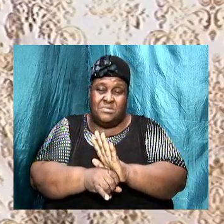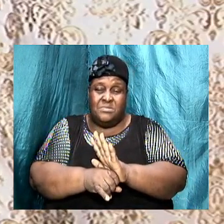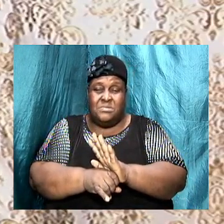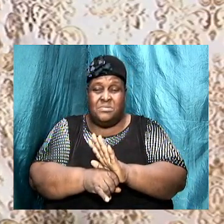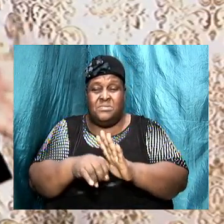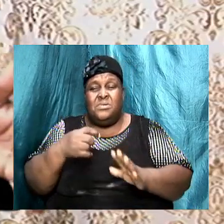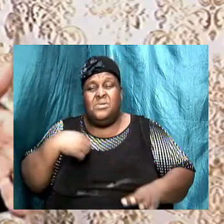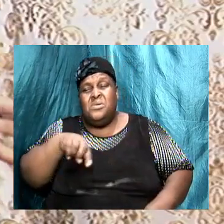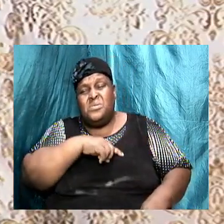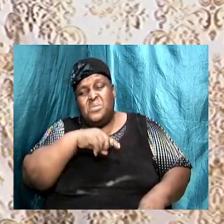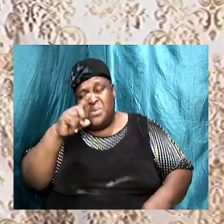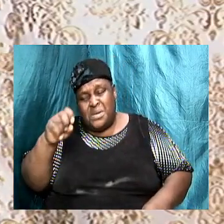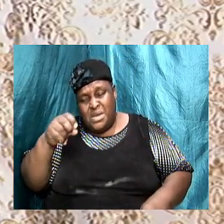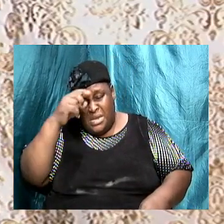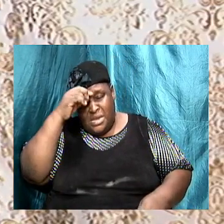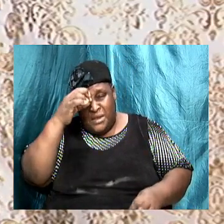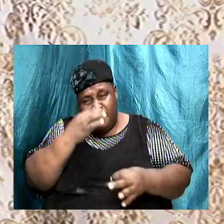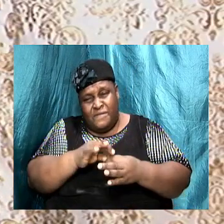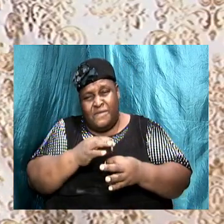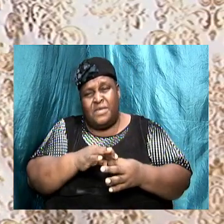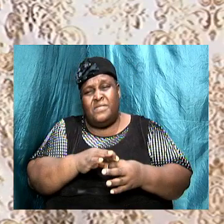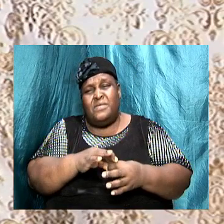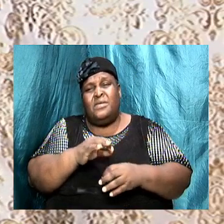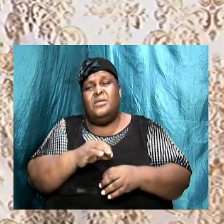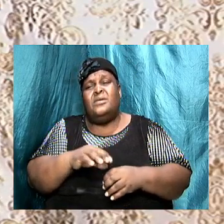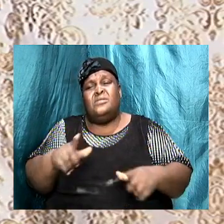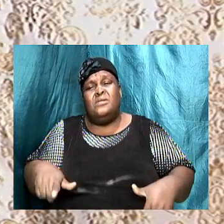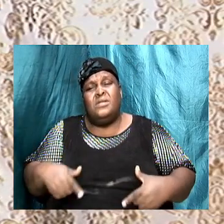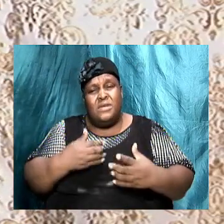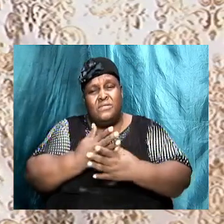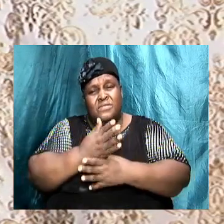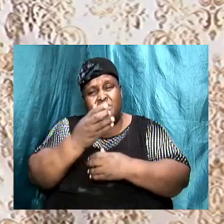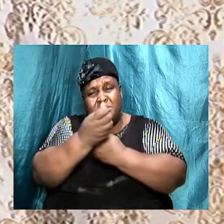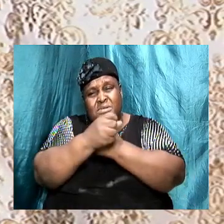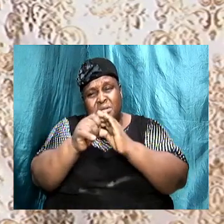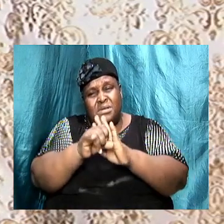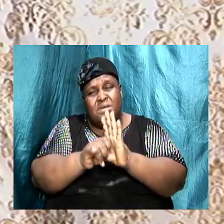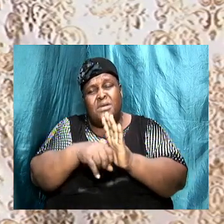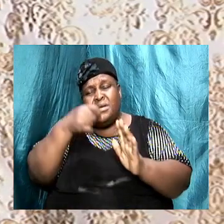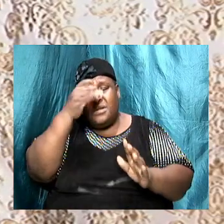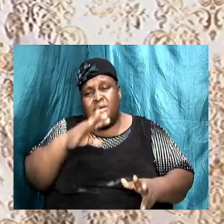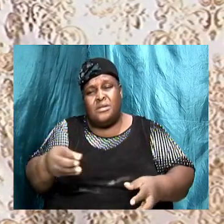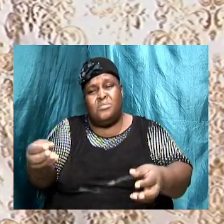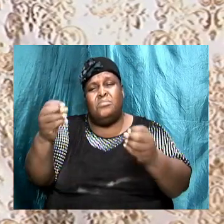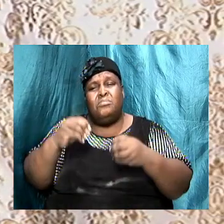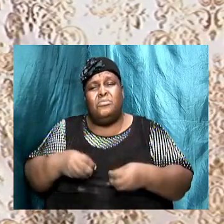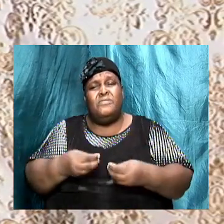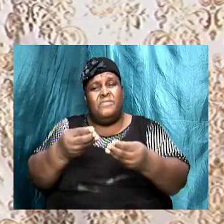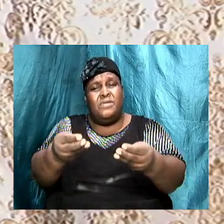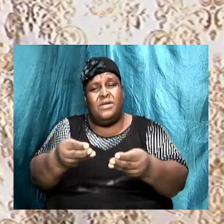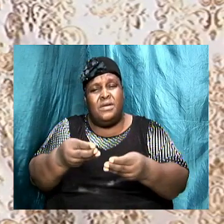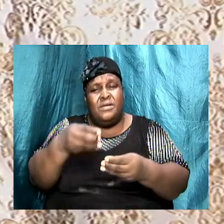and then we need faith to access that salvation, and he provided it.